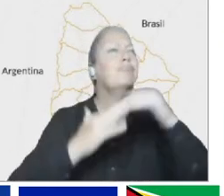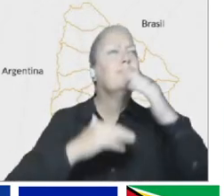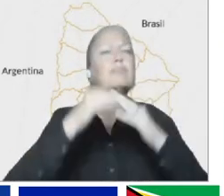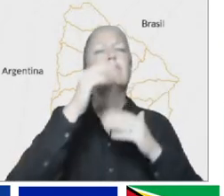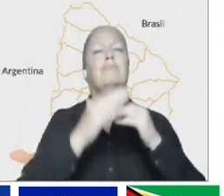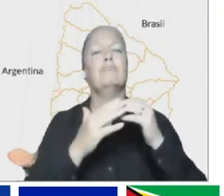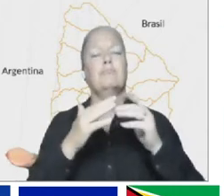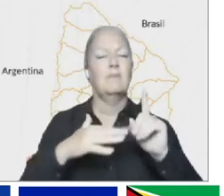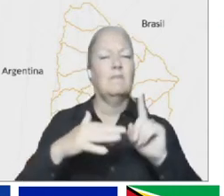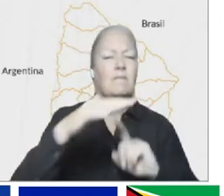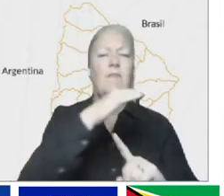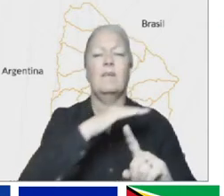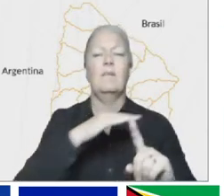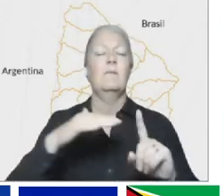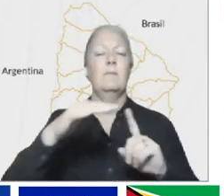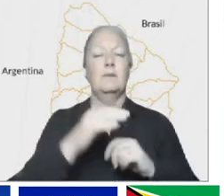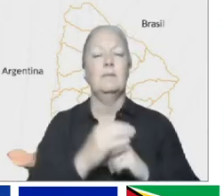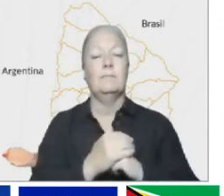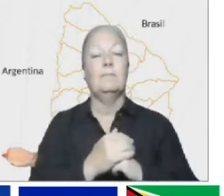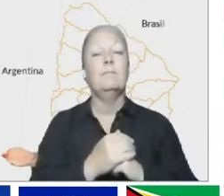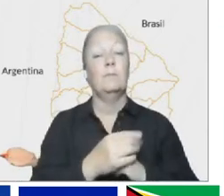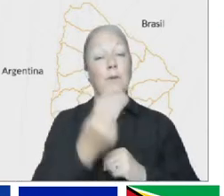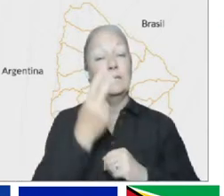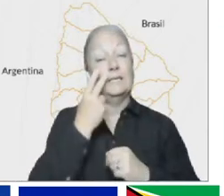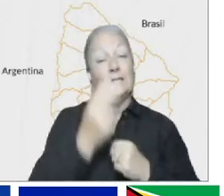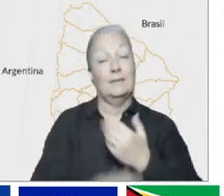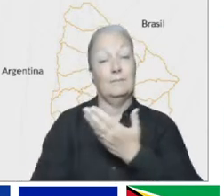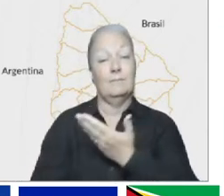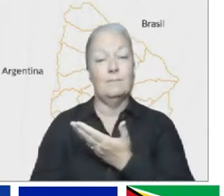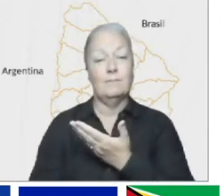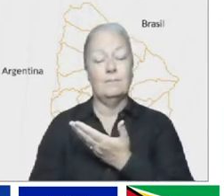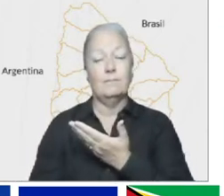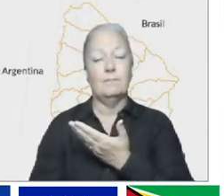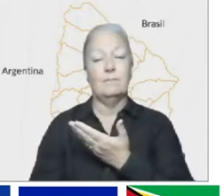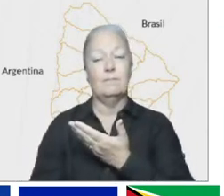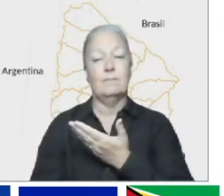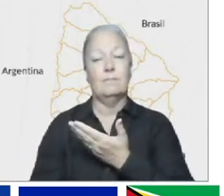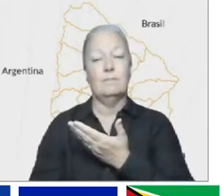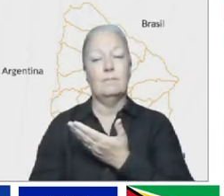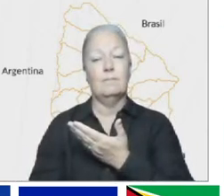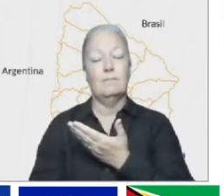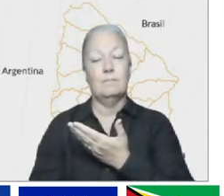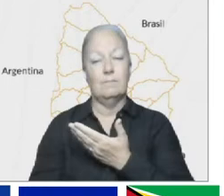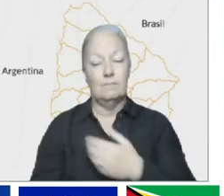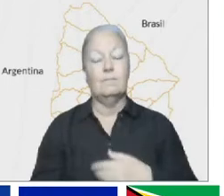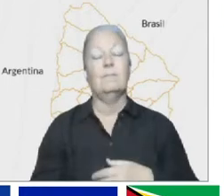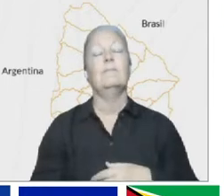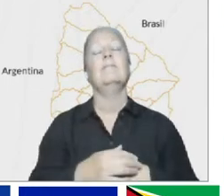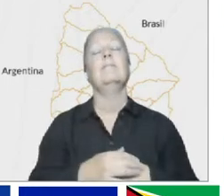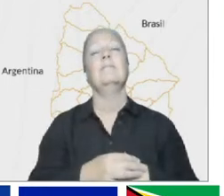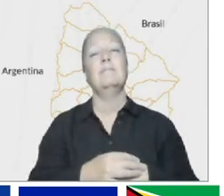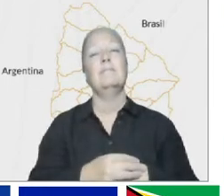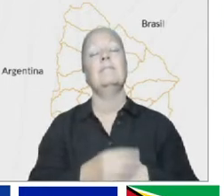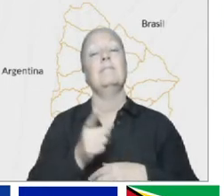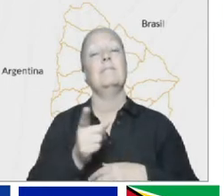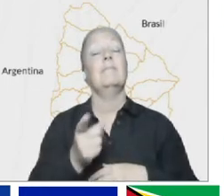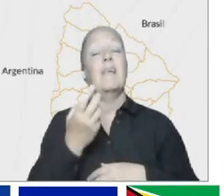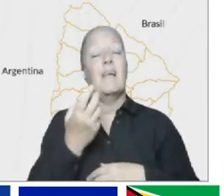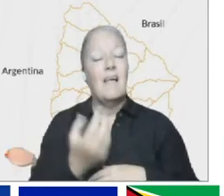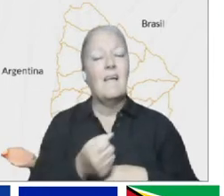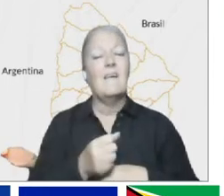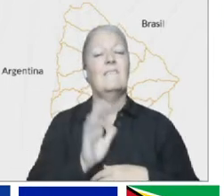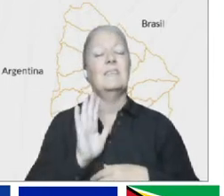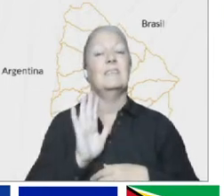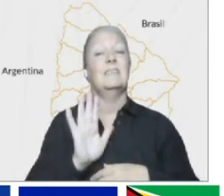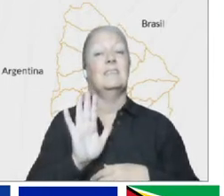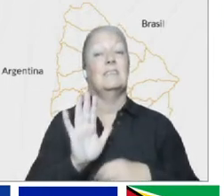picture, the executive branch runs the system through its secretariat, and over there